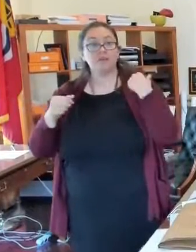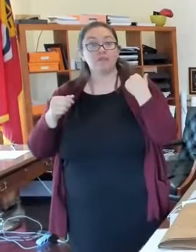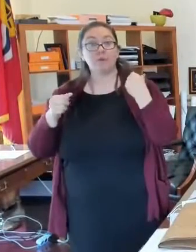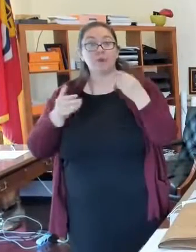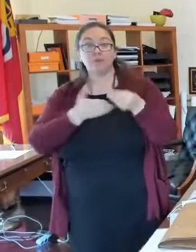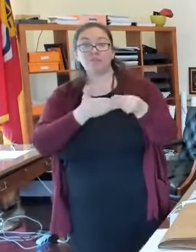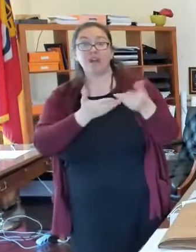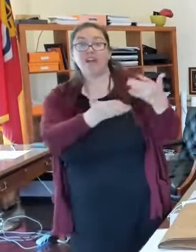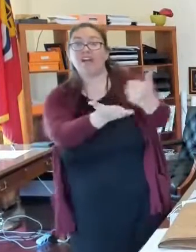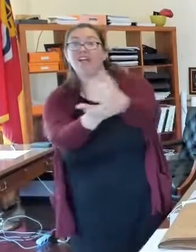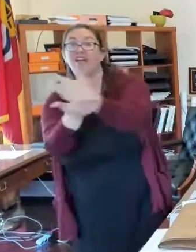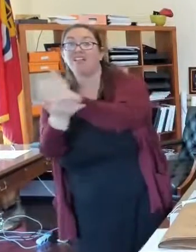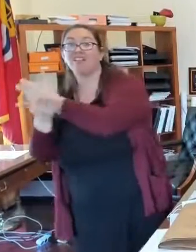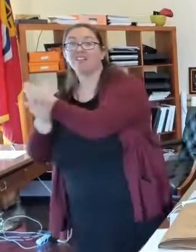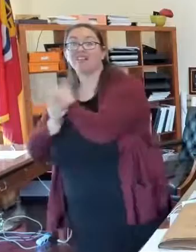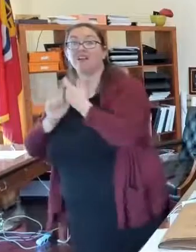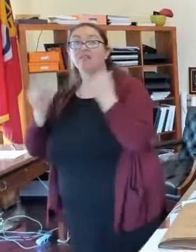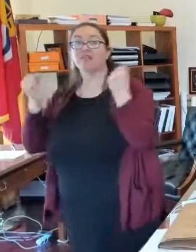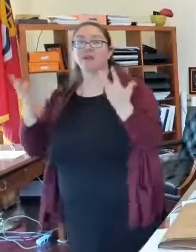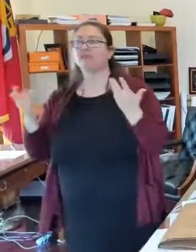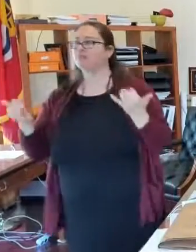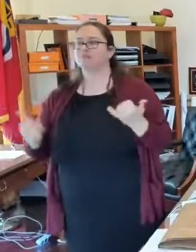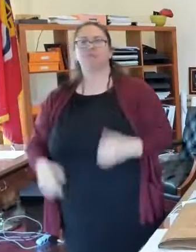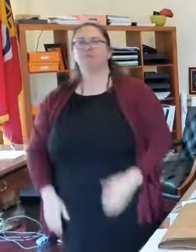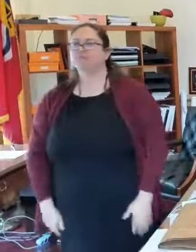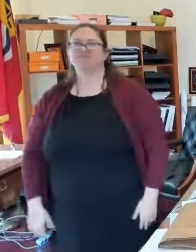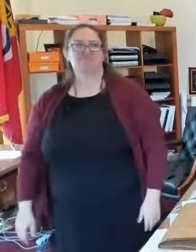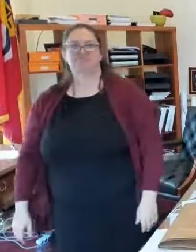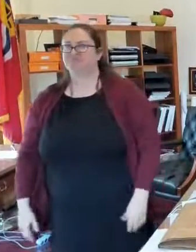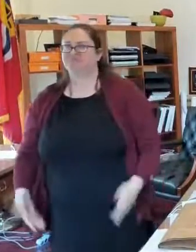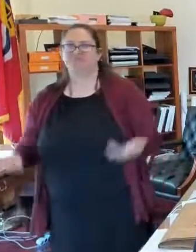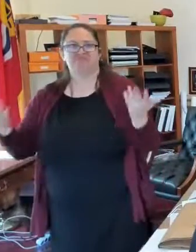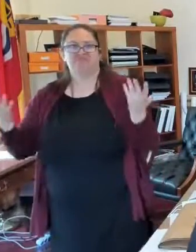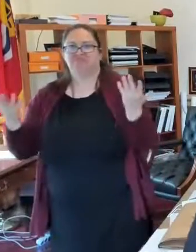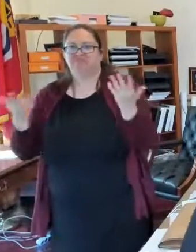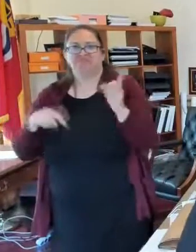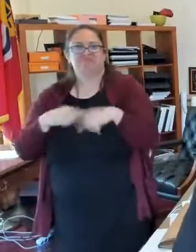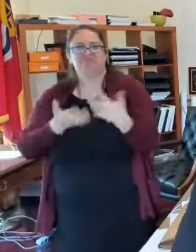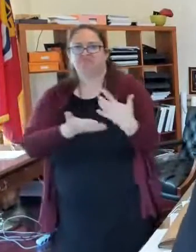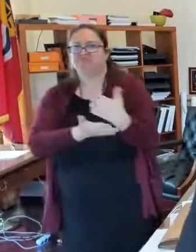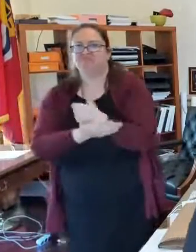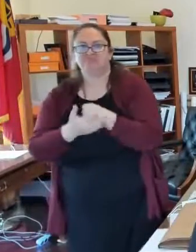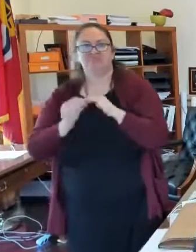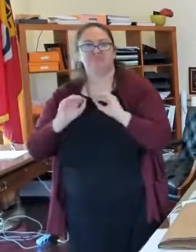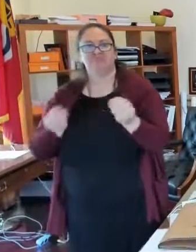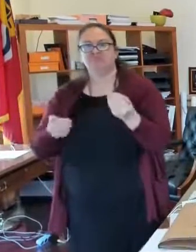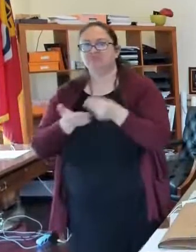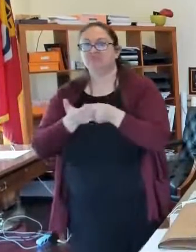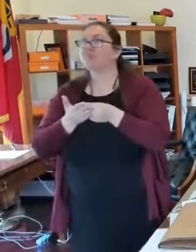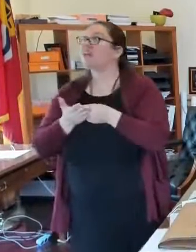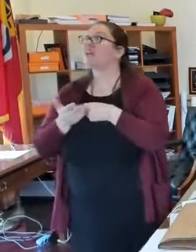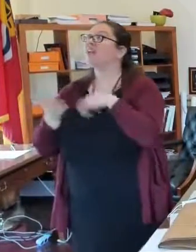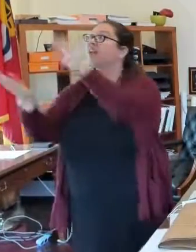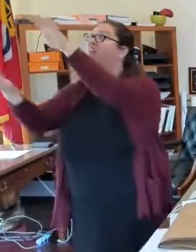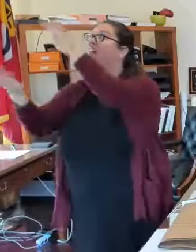are reduced, and there is no money in this bill to give direct aid to cities or local